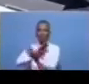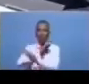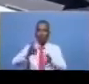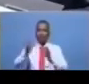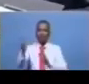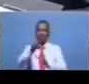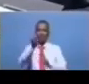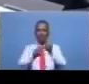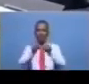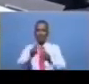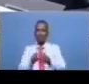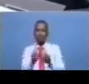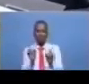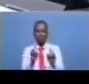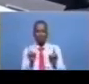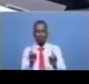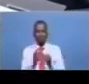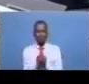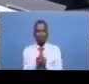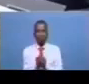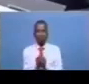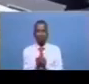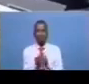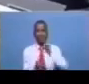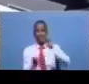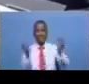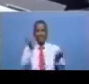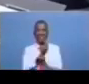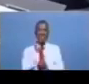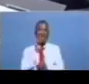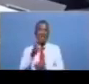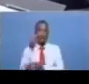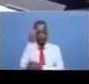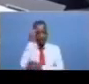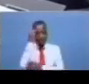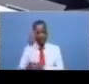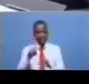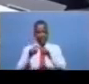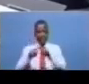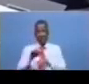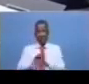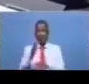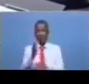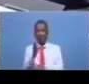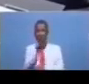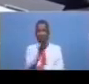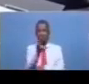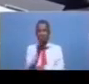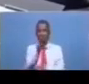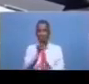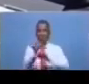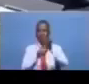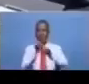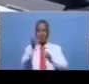that granting her the right to change her mind will amount to her playing tricks on the court, because you